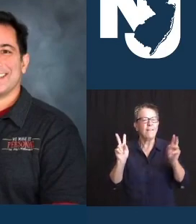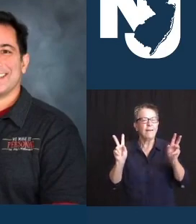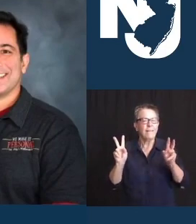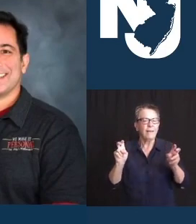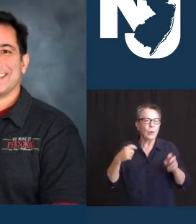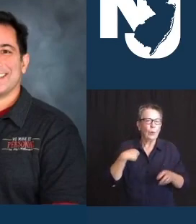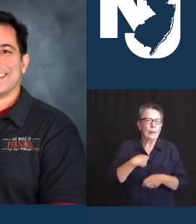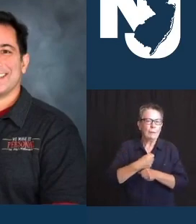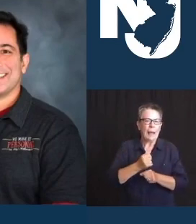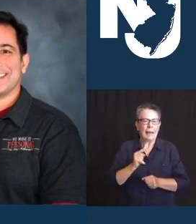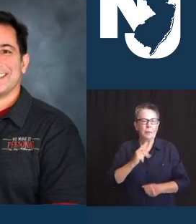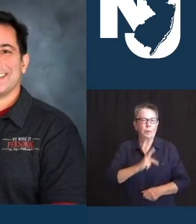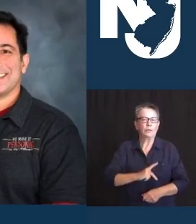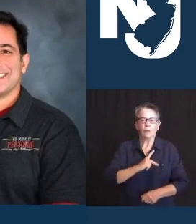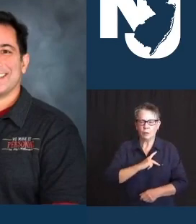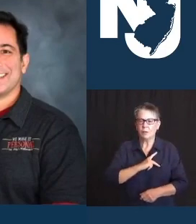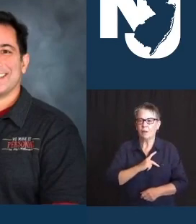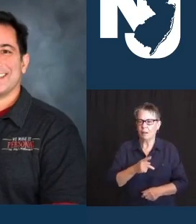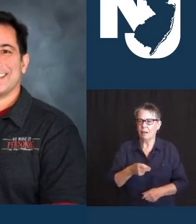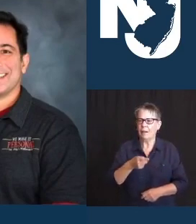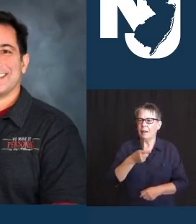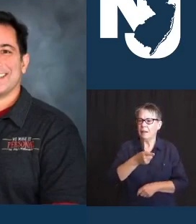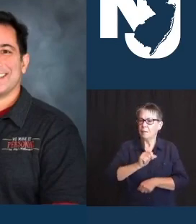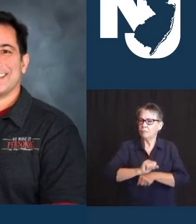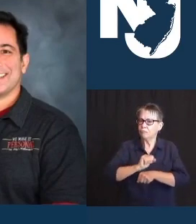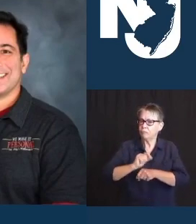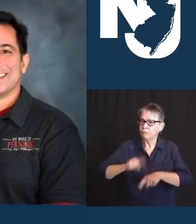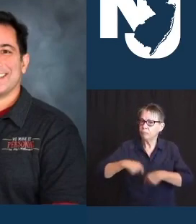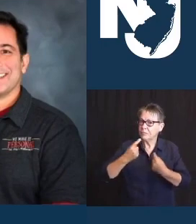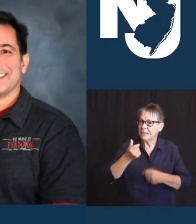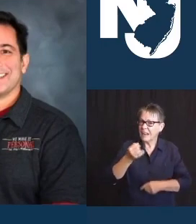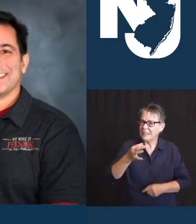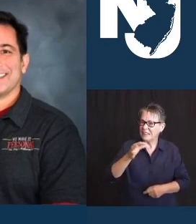business since 1987, helping their customers celebrate